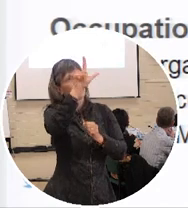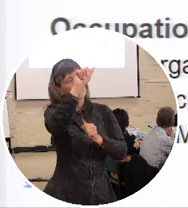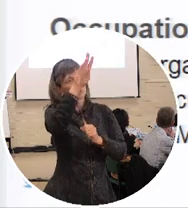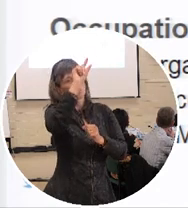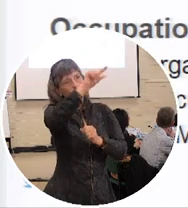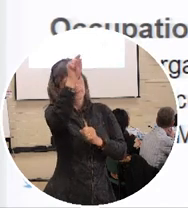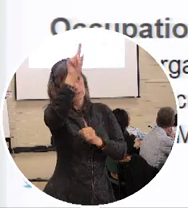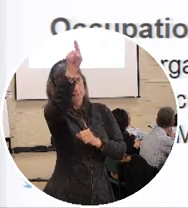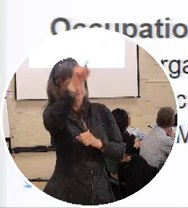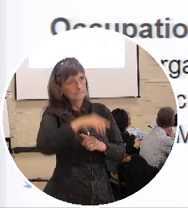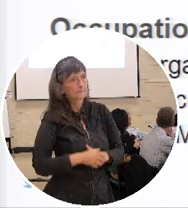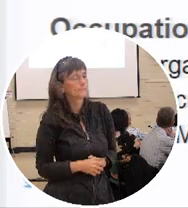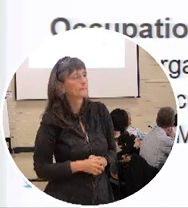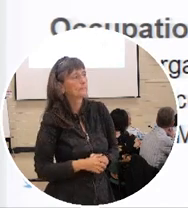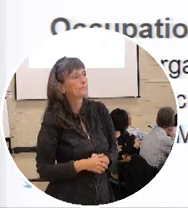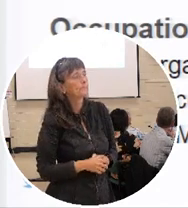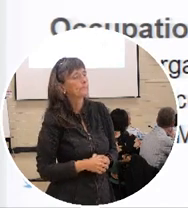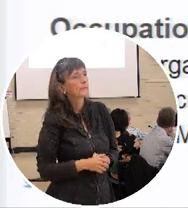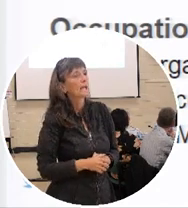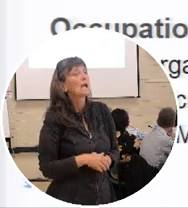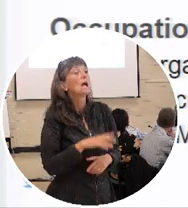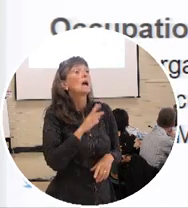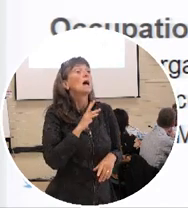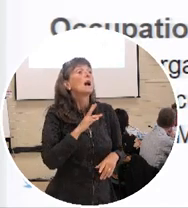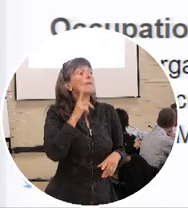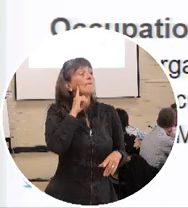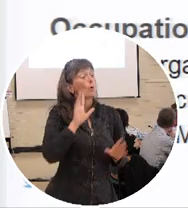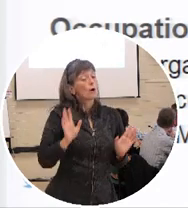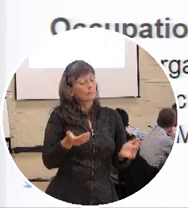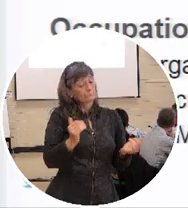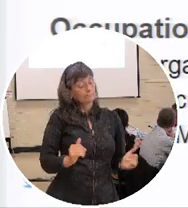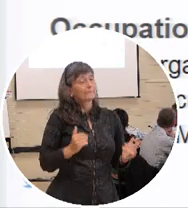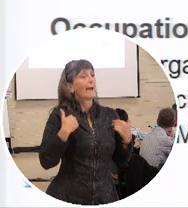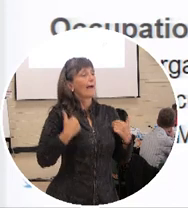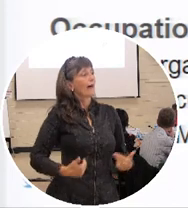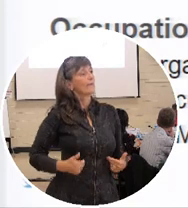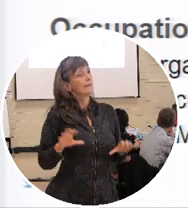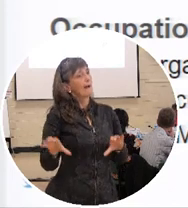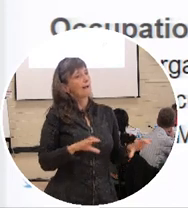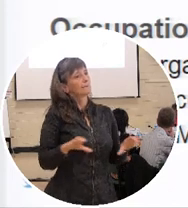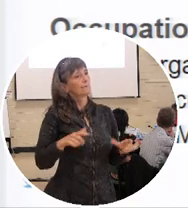In terms of initiatives supporting healthy and active lifestyles,